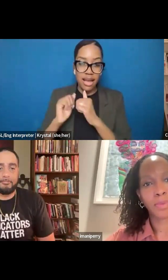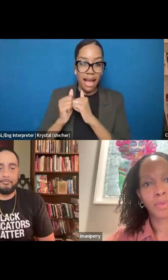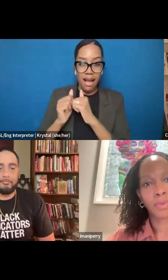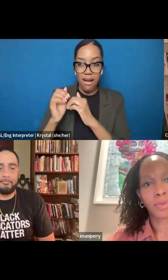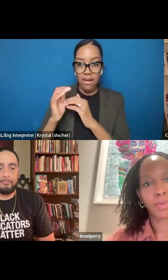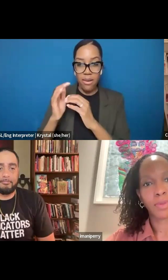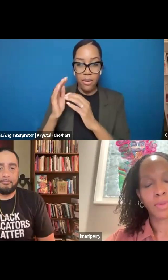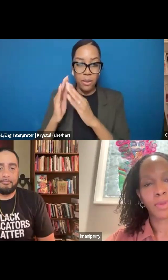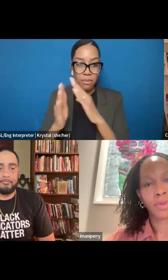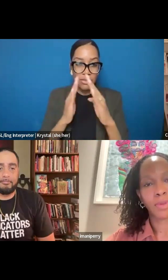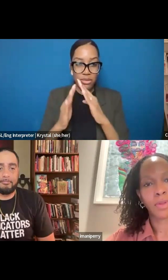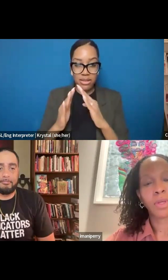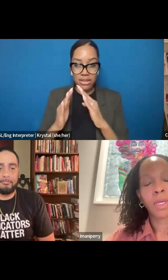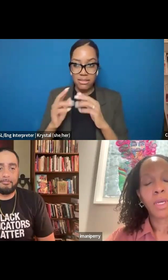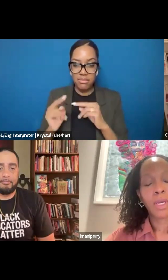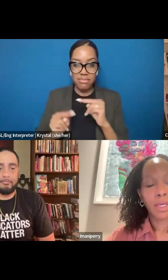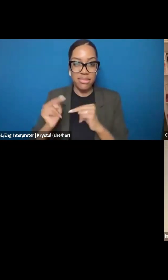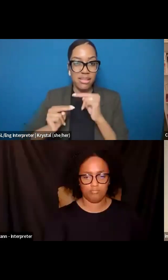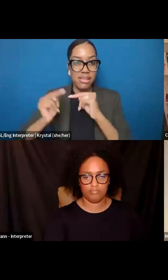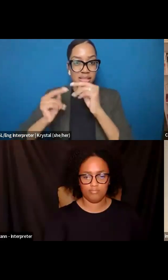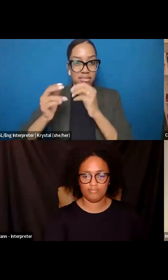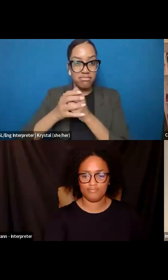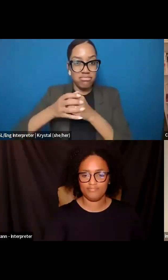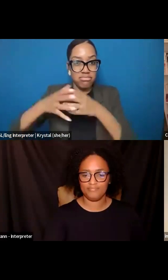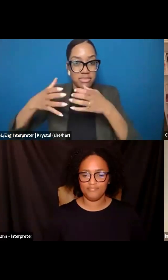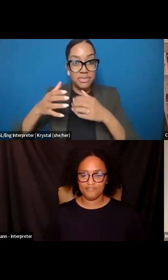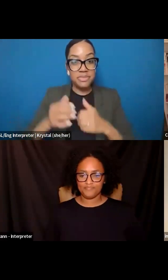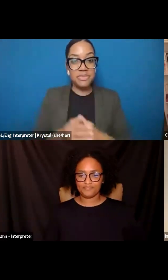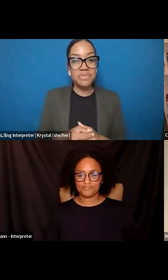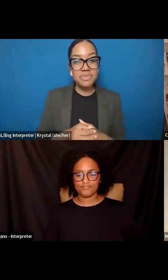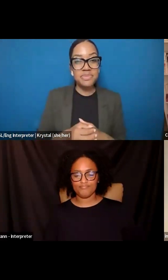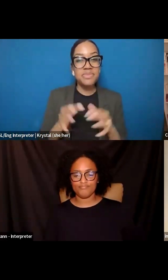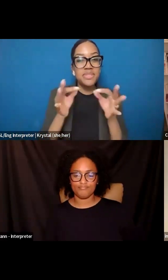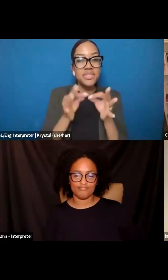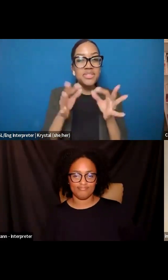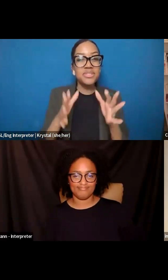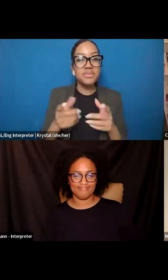in that larger narrative. Yeah, I mean, I think that's